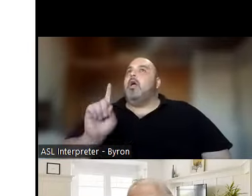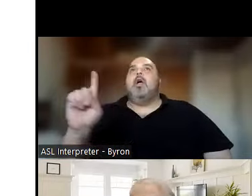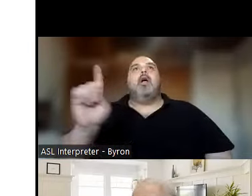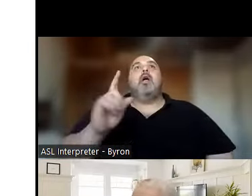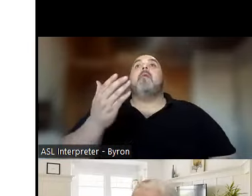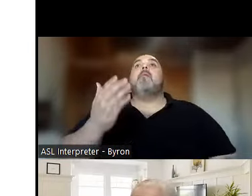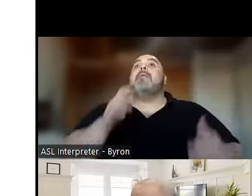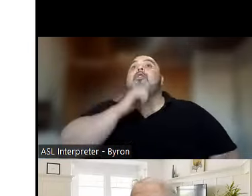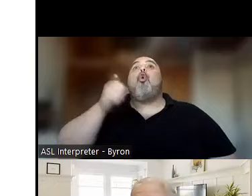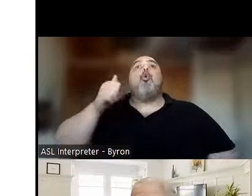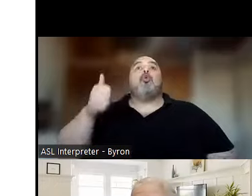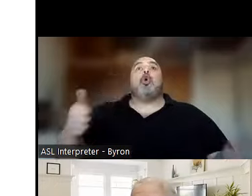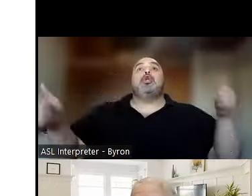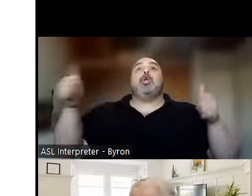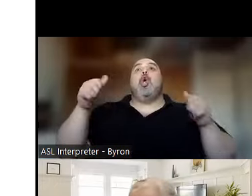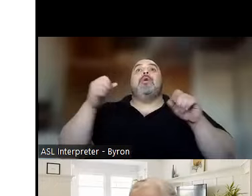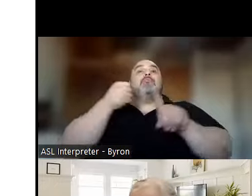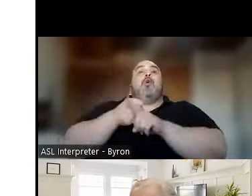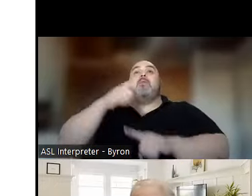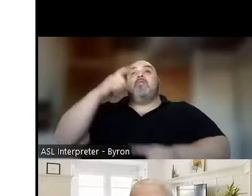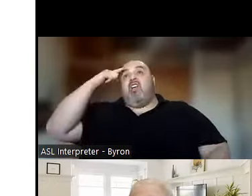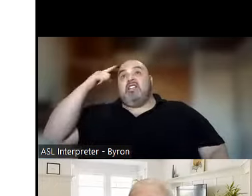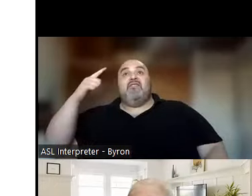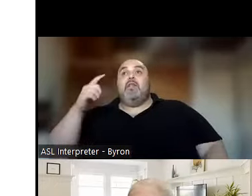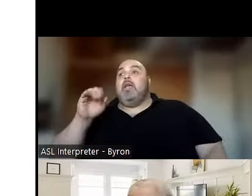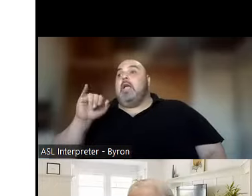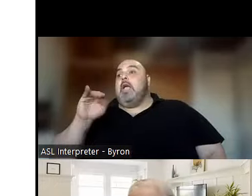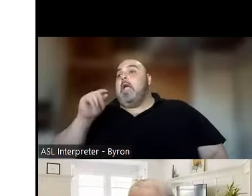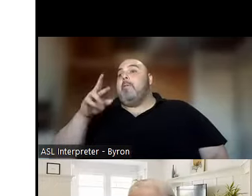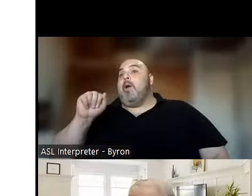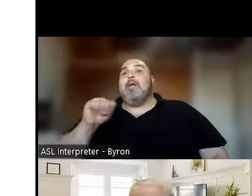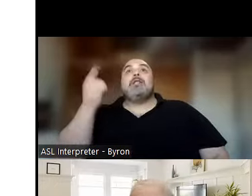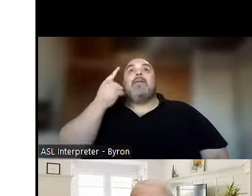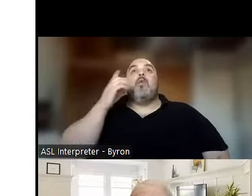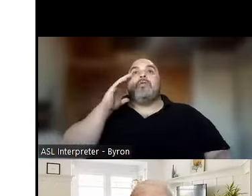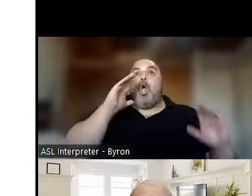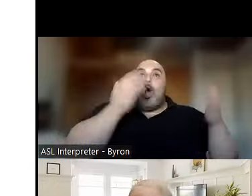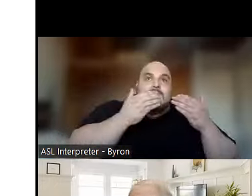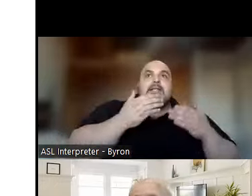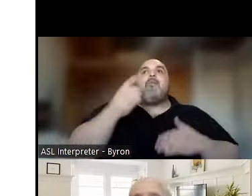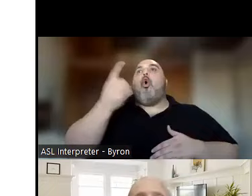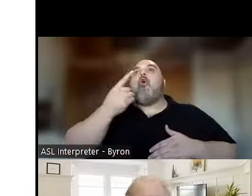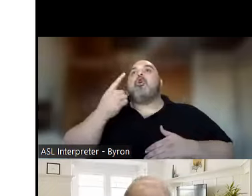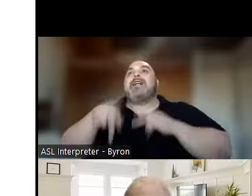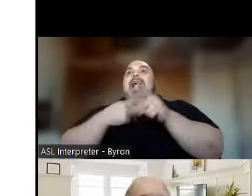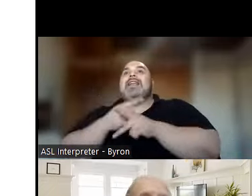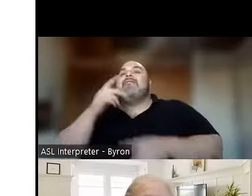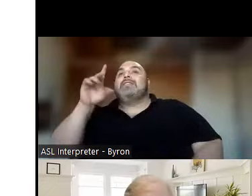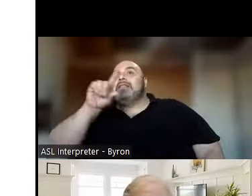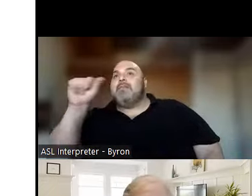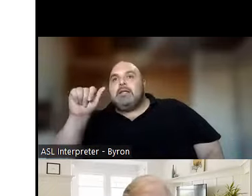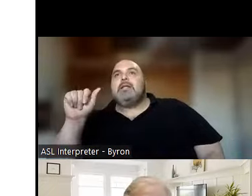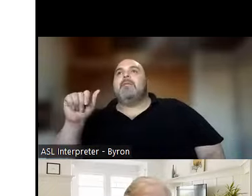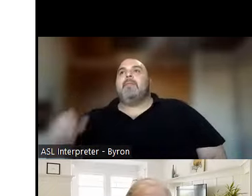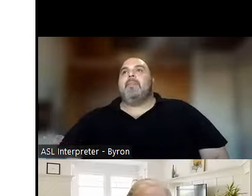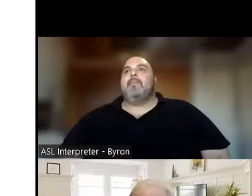cognitive impairment. That could also be someone living with autism or another developmental disability. Wandering is an issue across both of